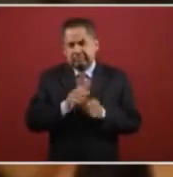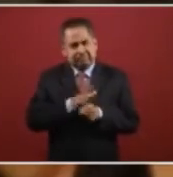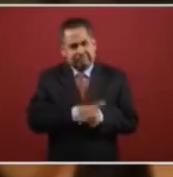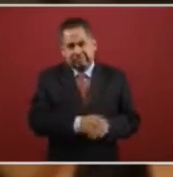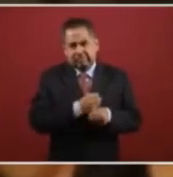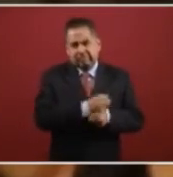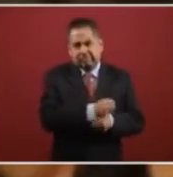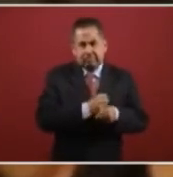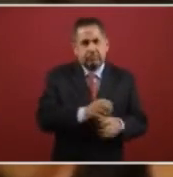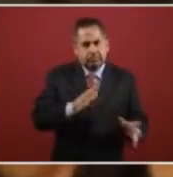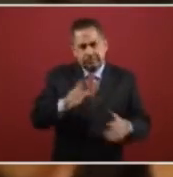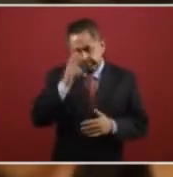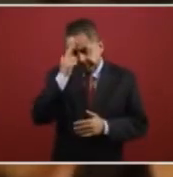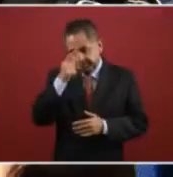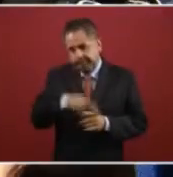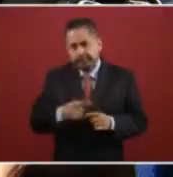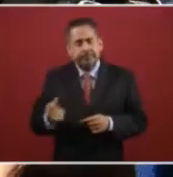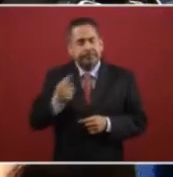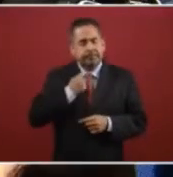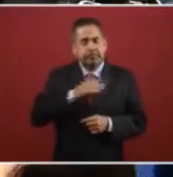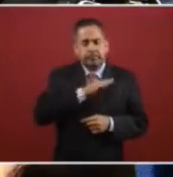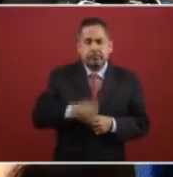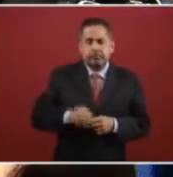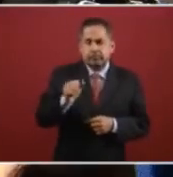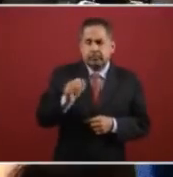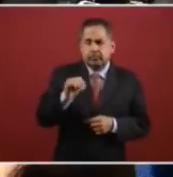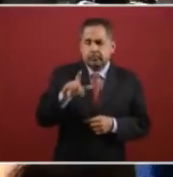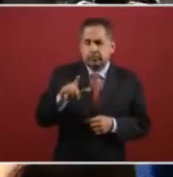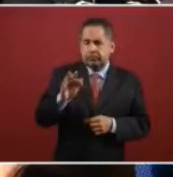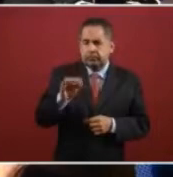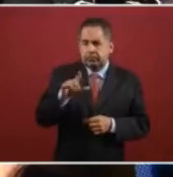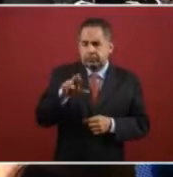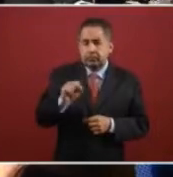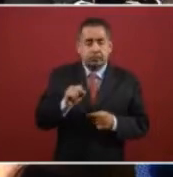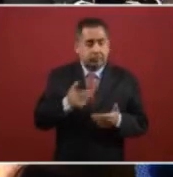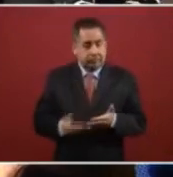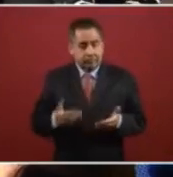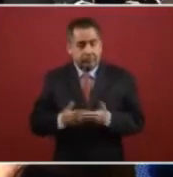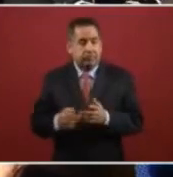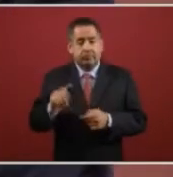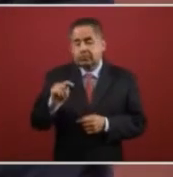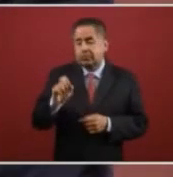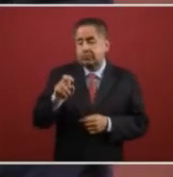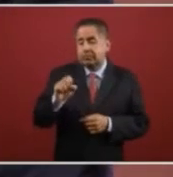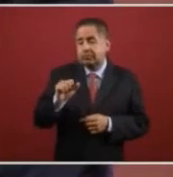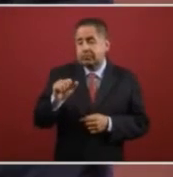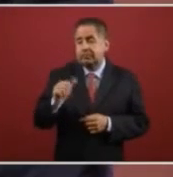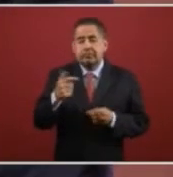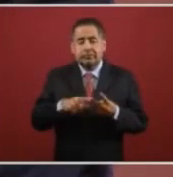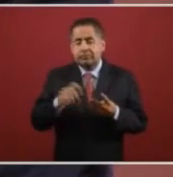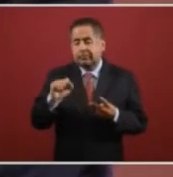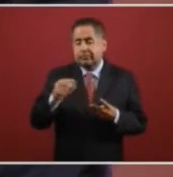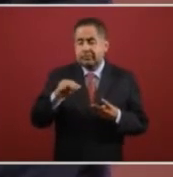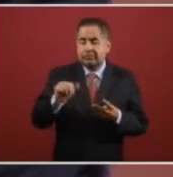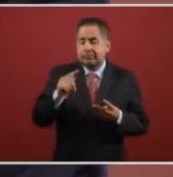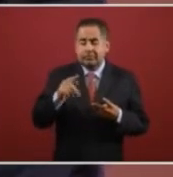and followed and persecuted. And we have the homicide of someone,